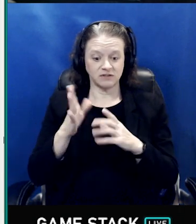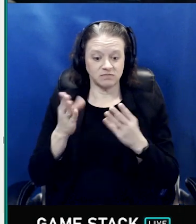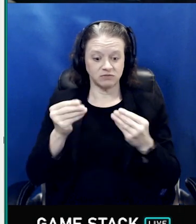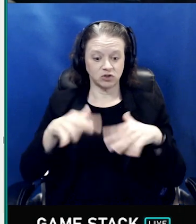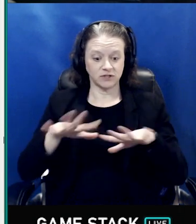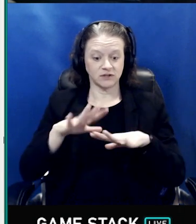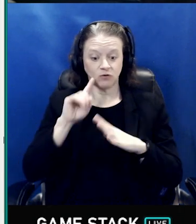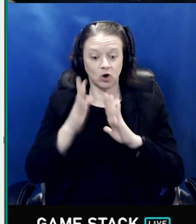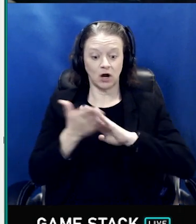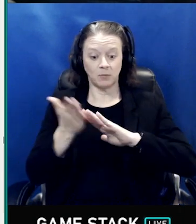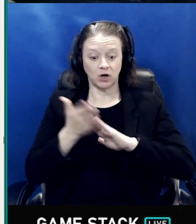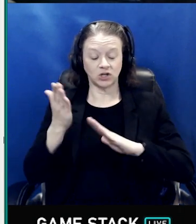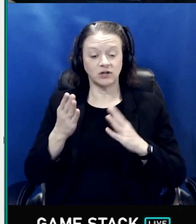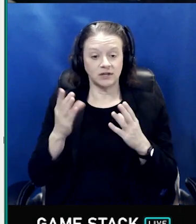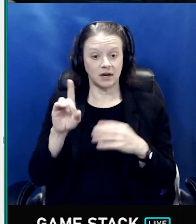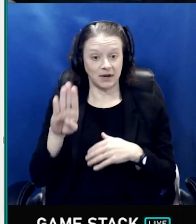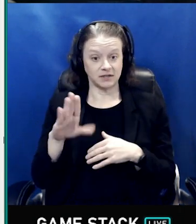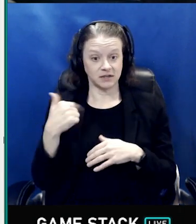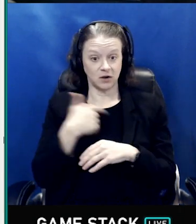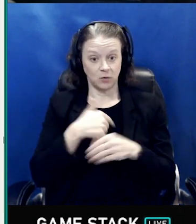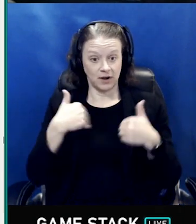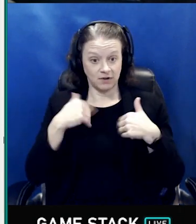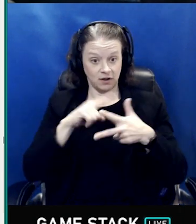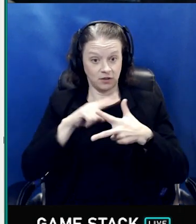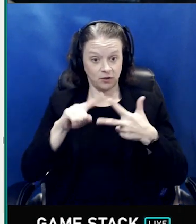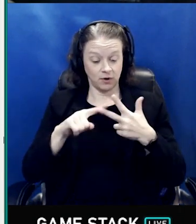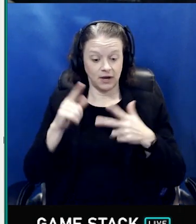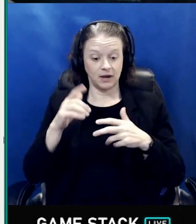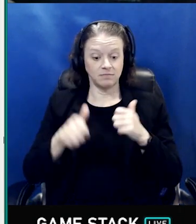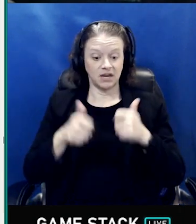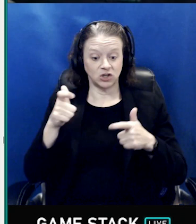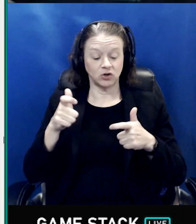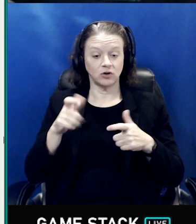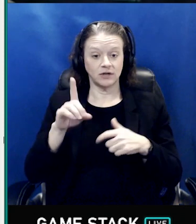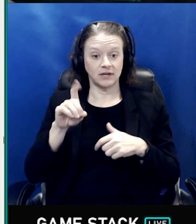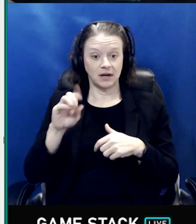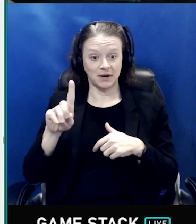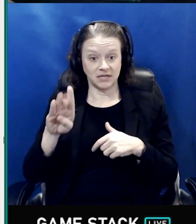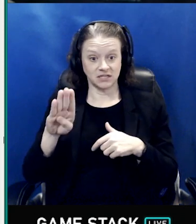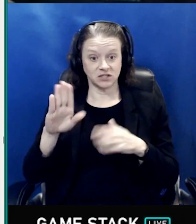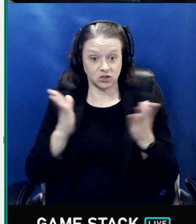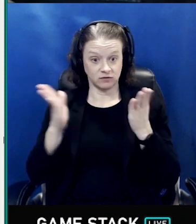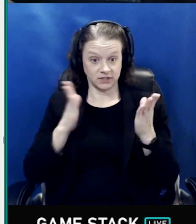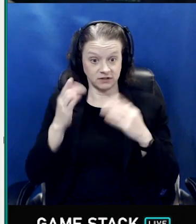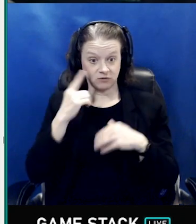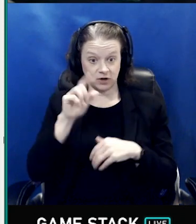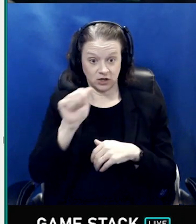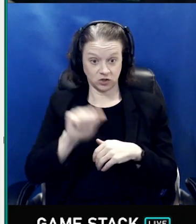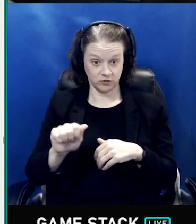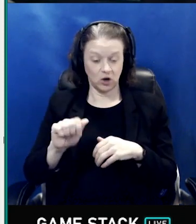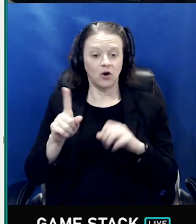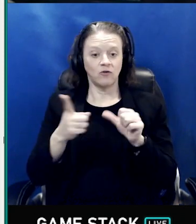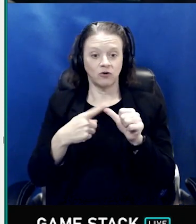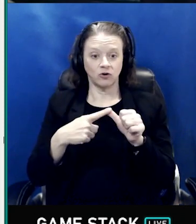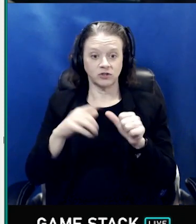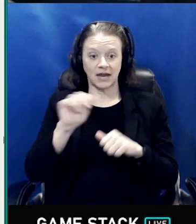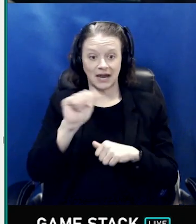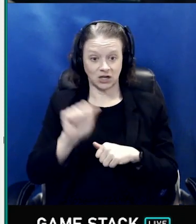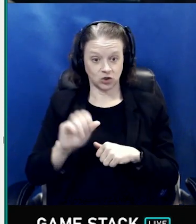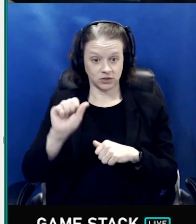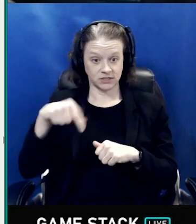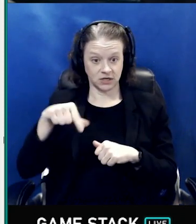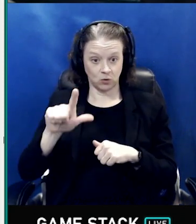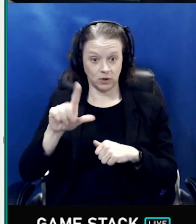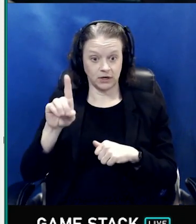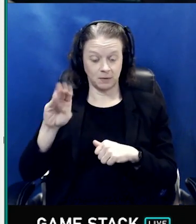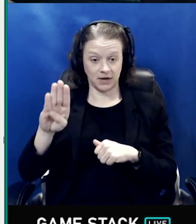database, we have three major database services in Azure. First one is Azure SQL Database. In Korea, SQL